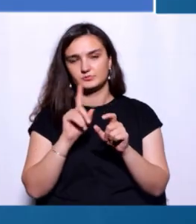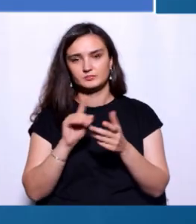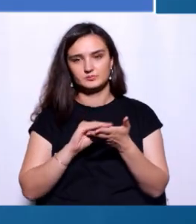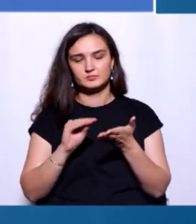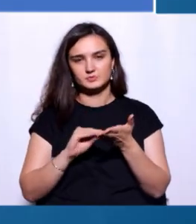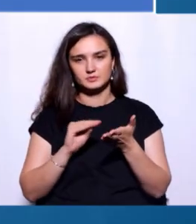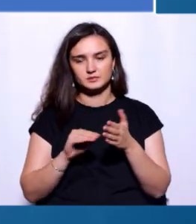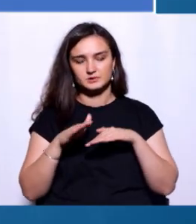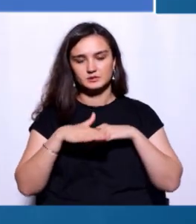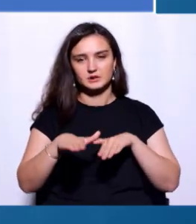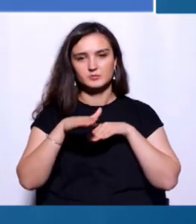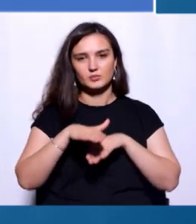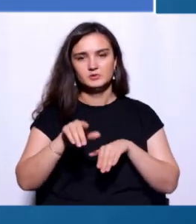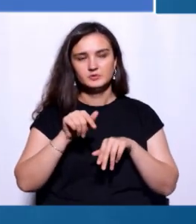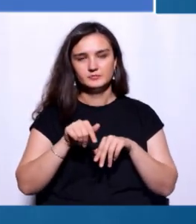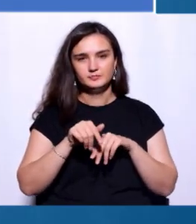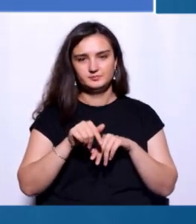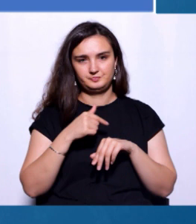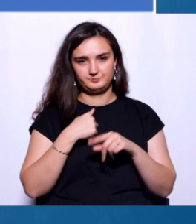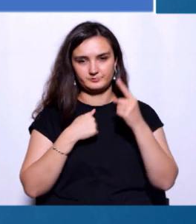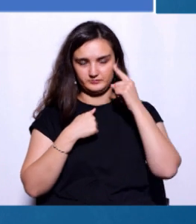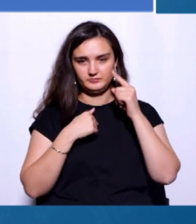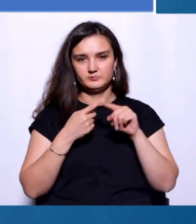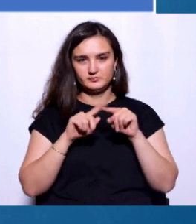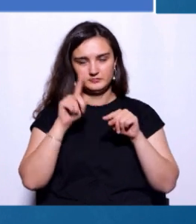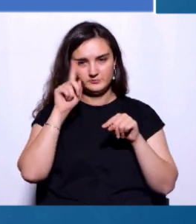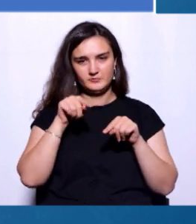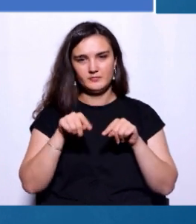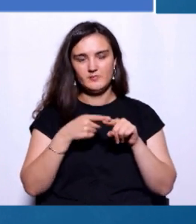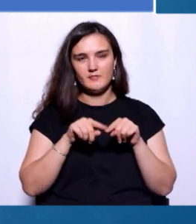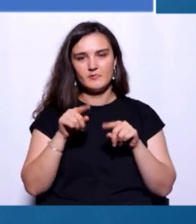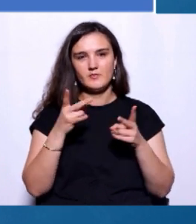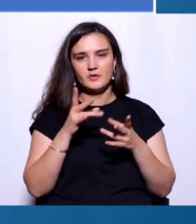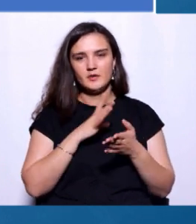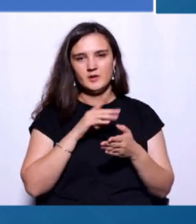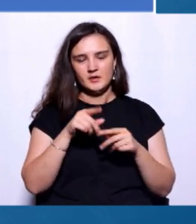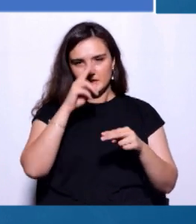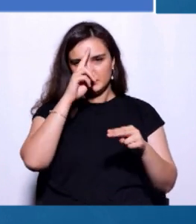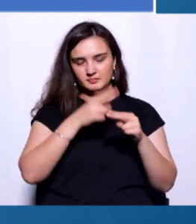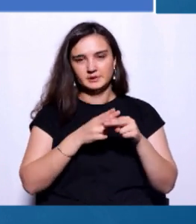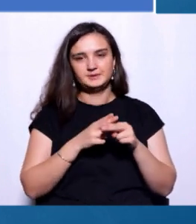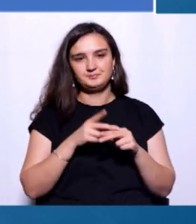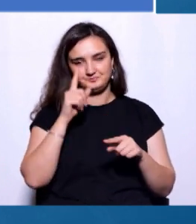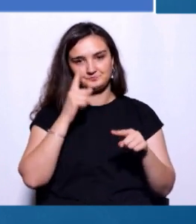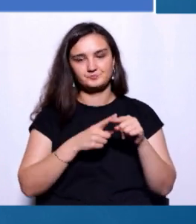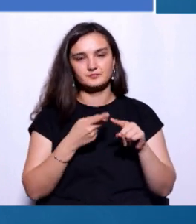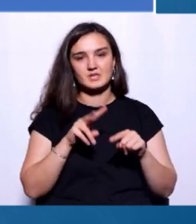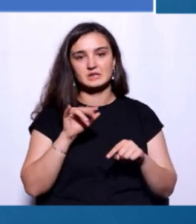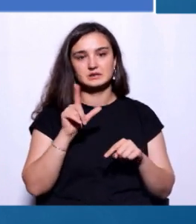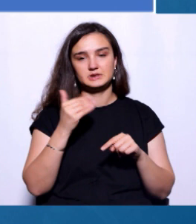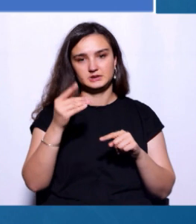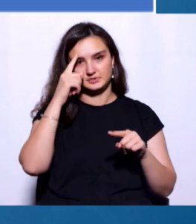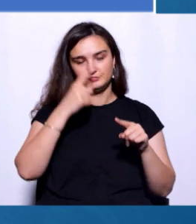a skateboard. I think I know this one. Mm-hmm. It should be brother. Of so course. Lisa's